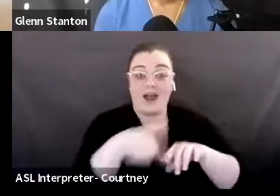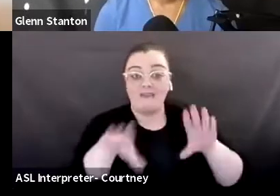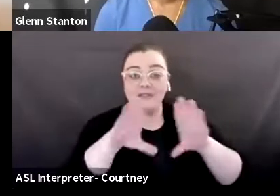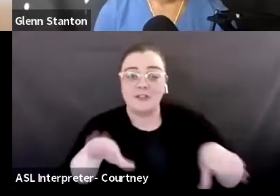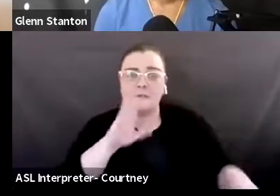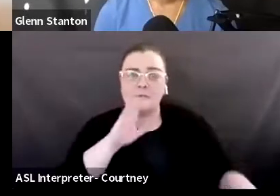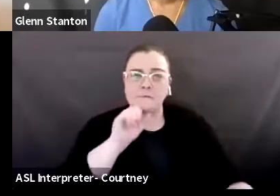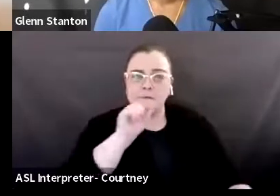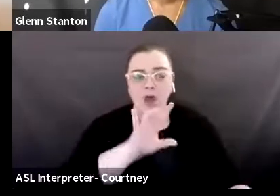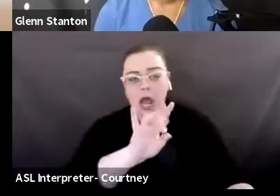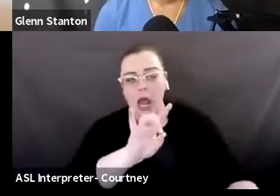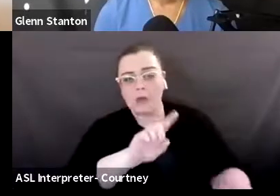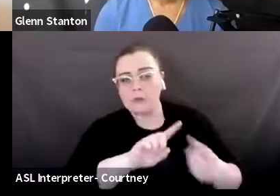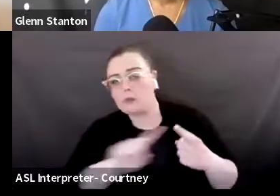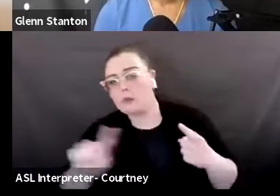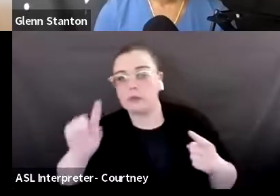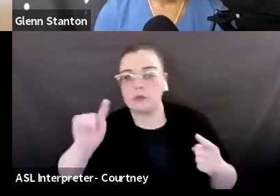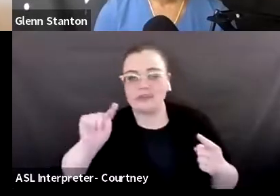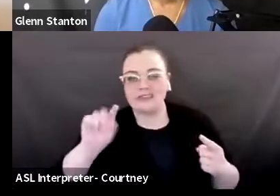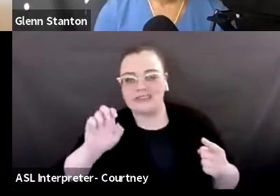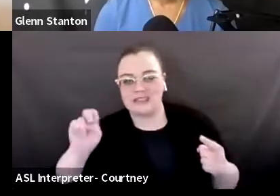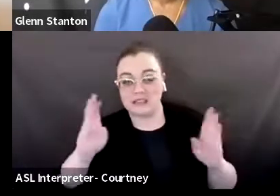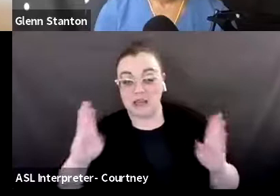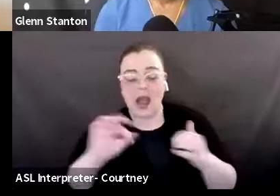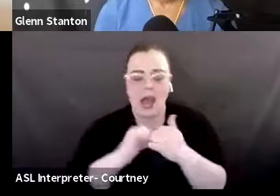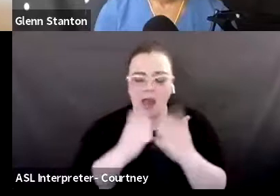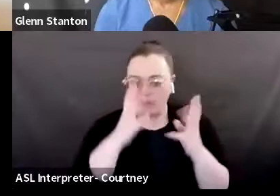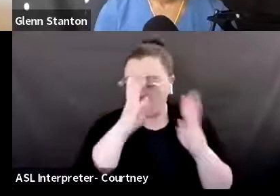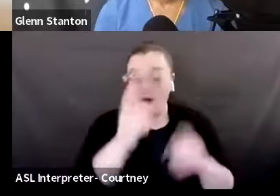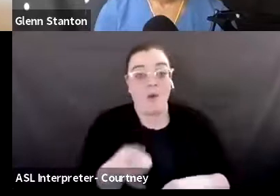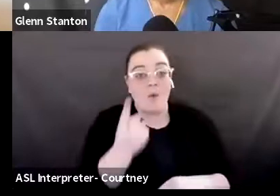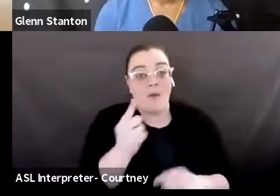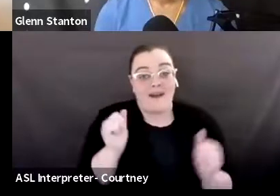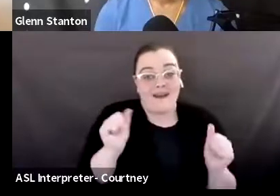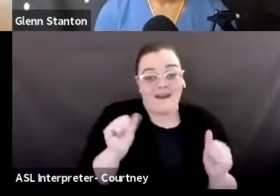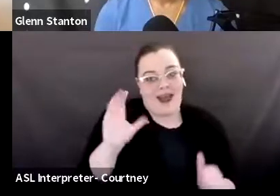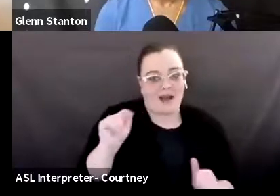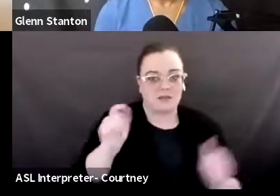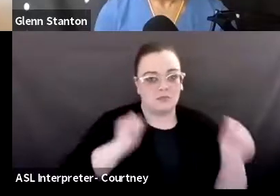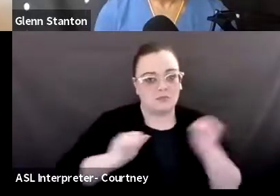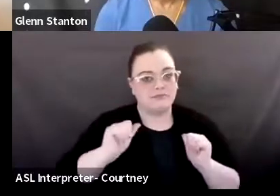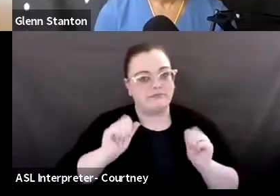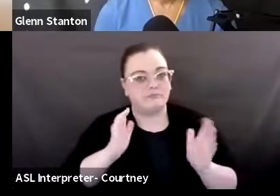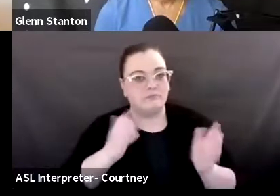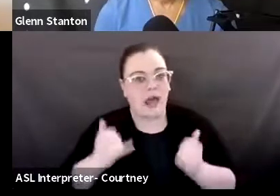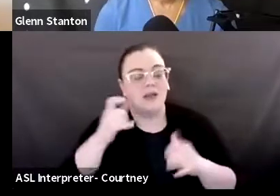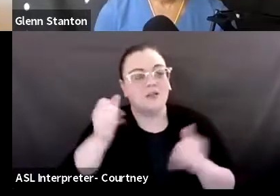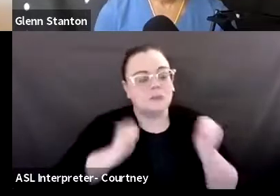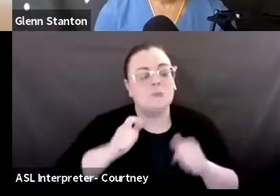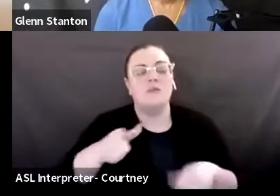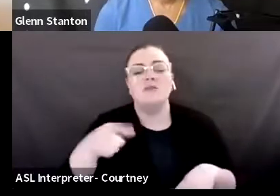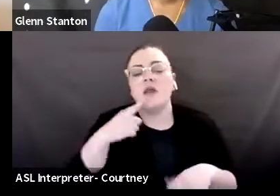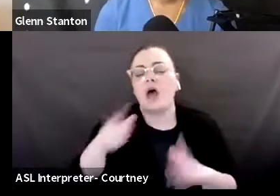through their late teens how to craft a one-act play. And they got to have these actors like, and at that point, it's like,